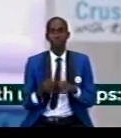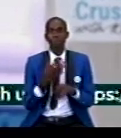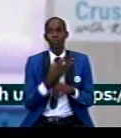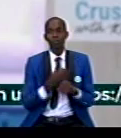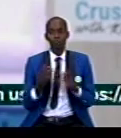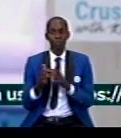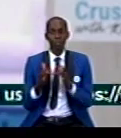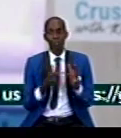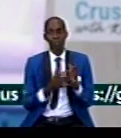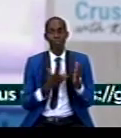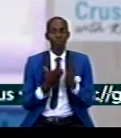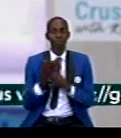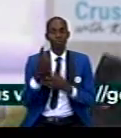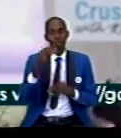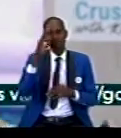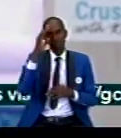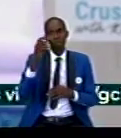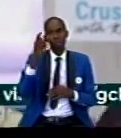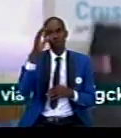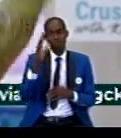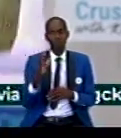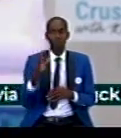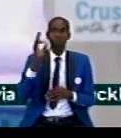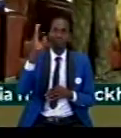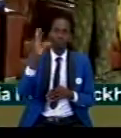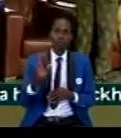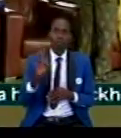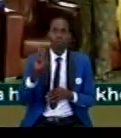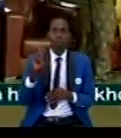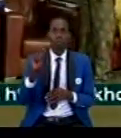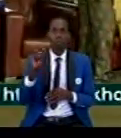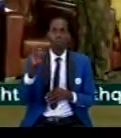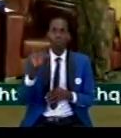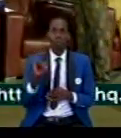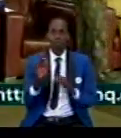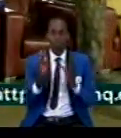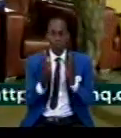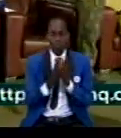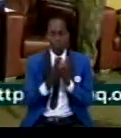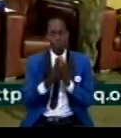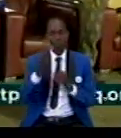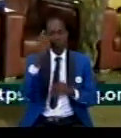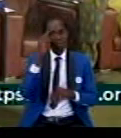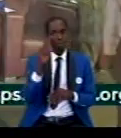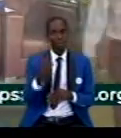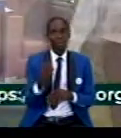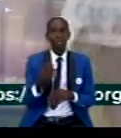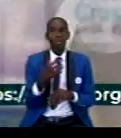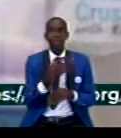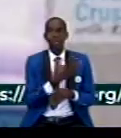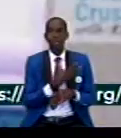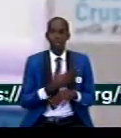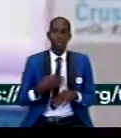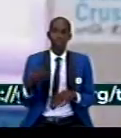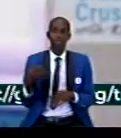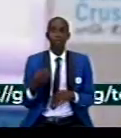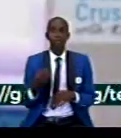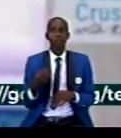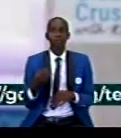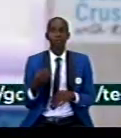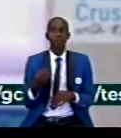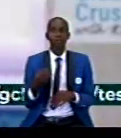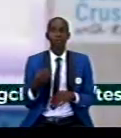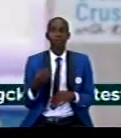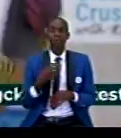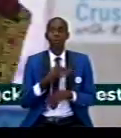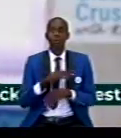Kumuyi, prayed for me on Sunday, and I was healed, and all my body, I get whole.